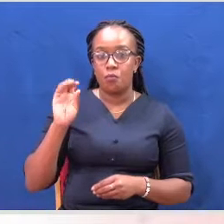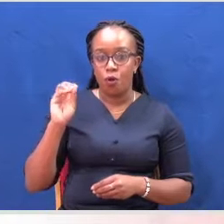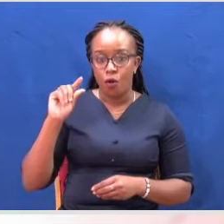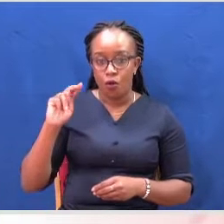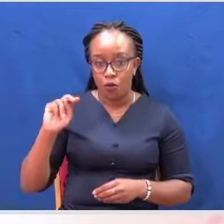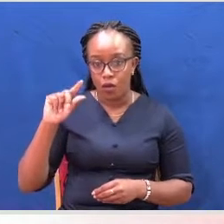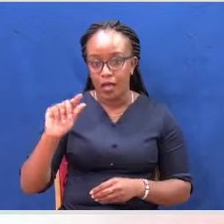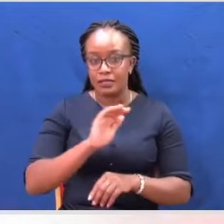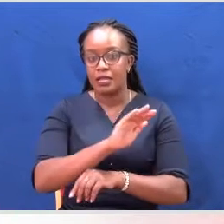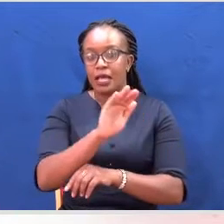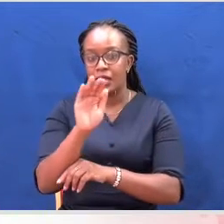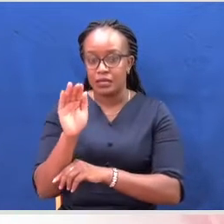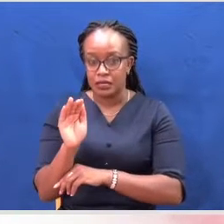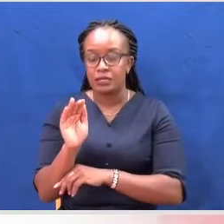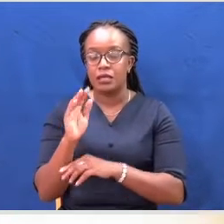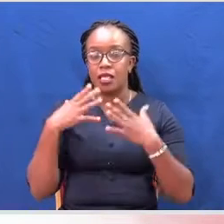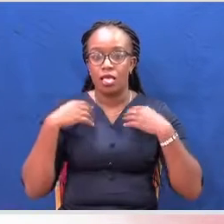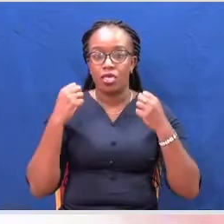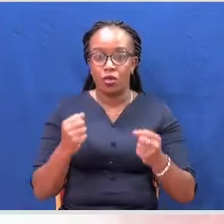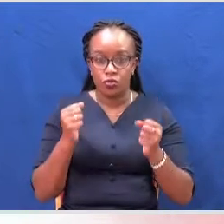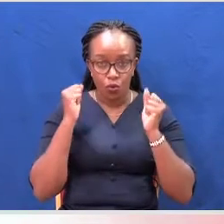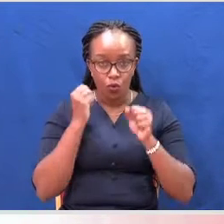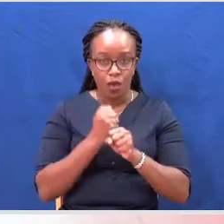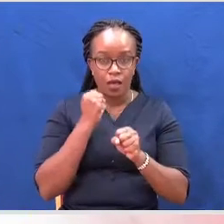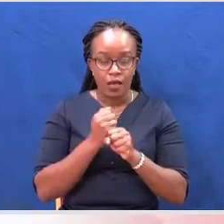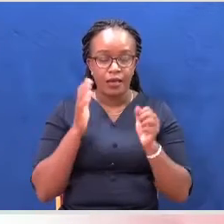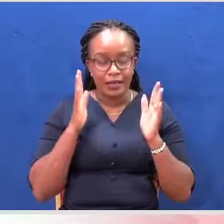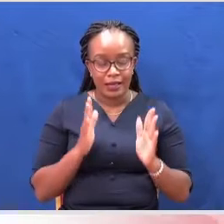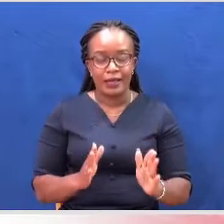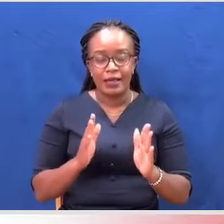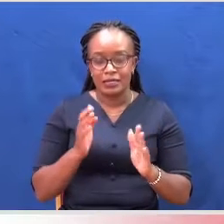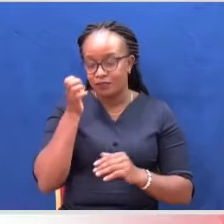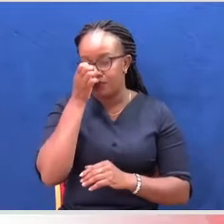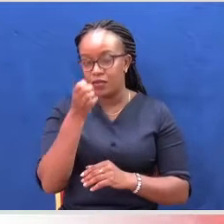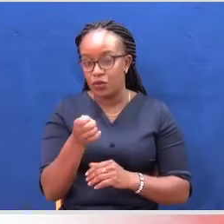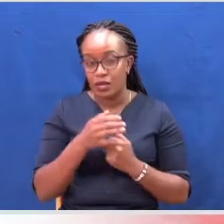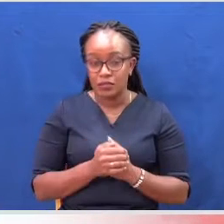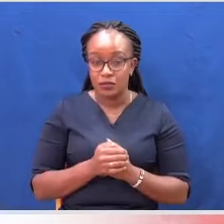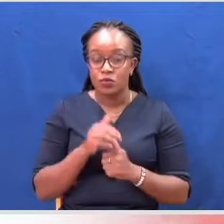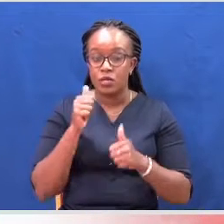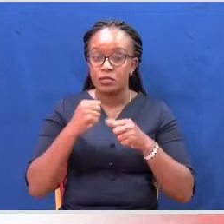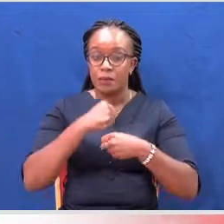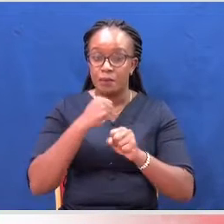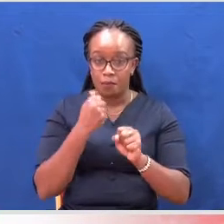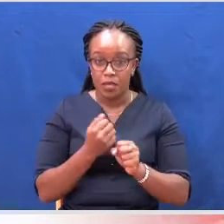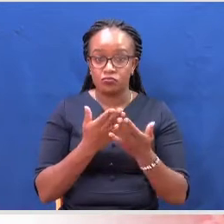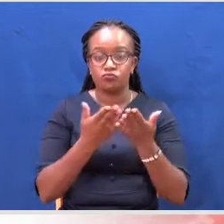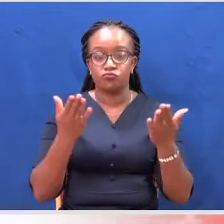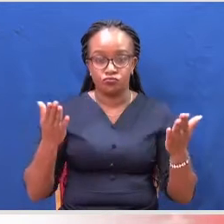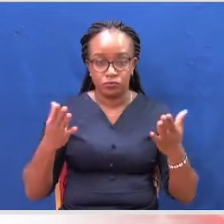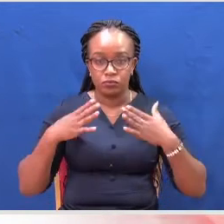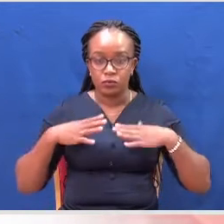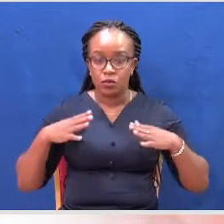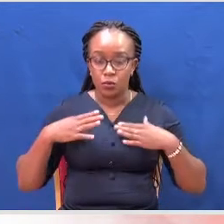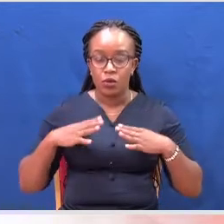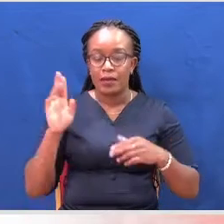practitioners against negligence that put the lives of Busia residents at risk. Ojaamong, who was speaking in Matao sub-county during